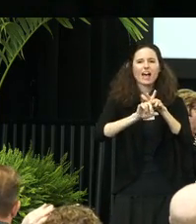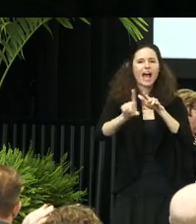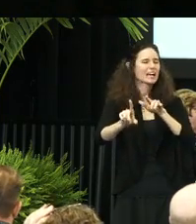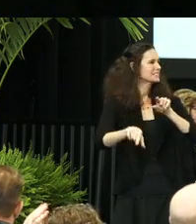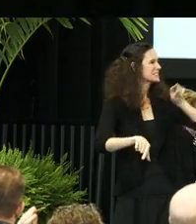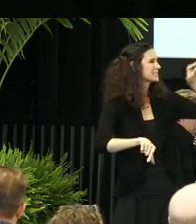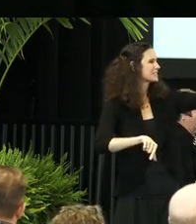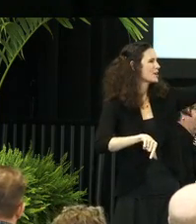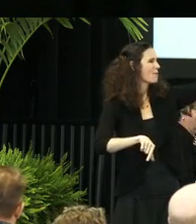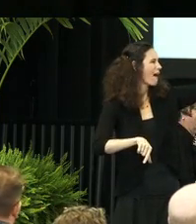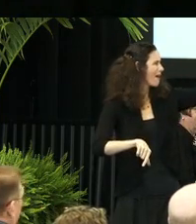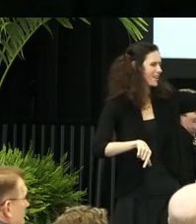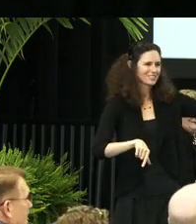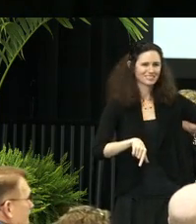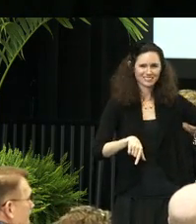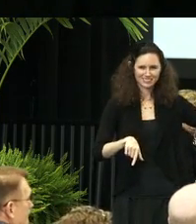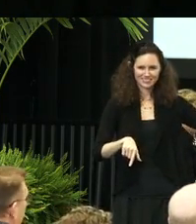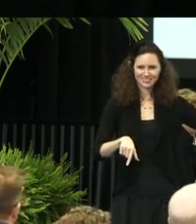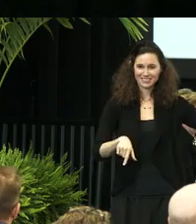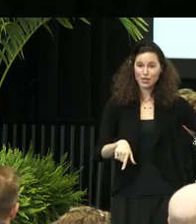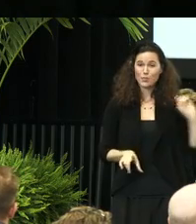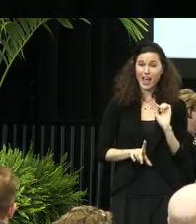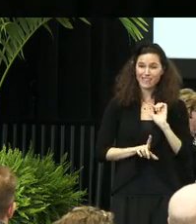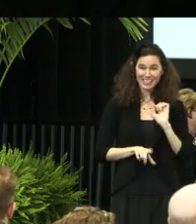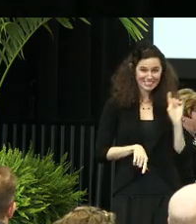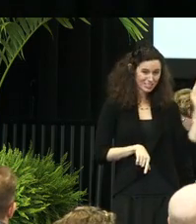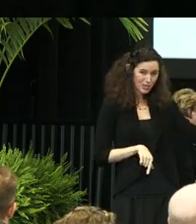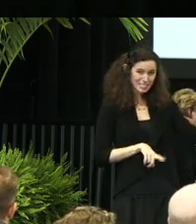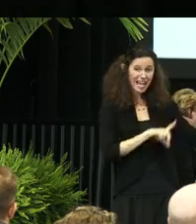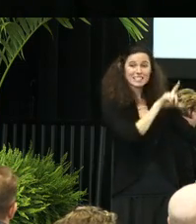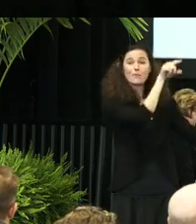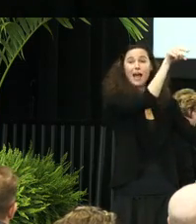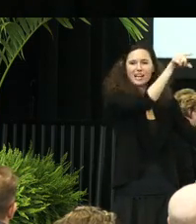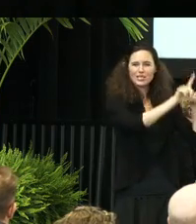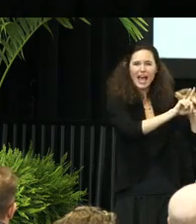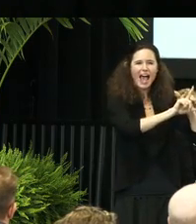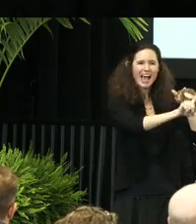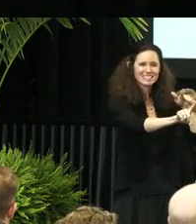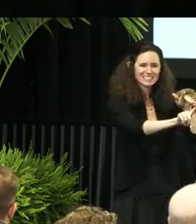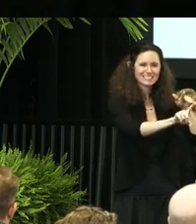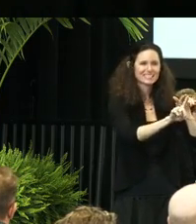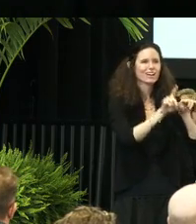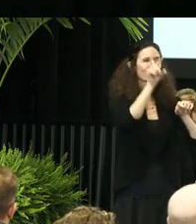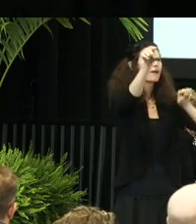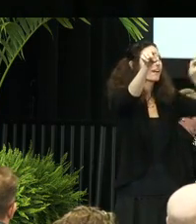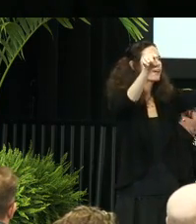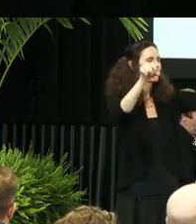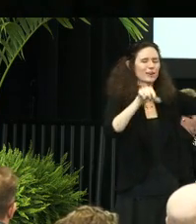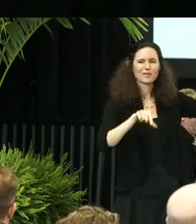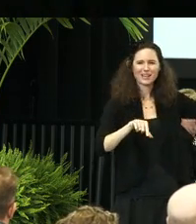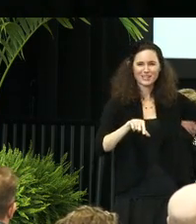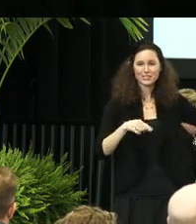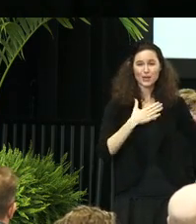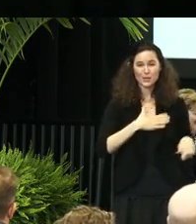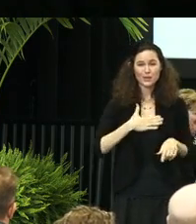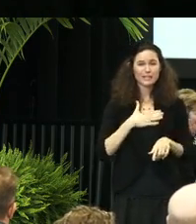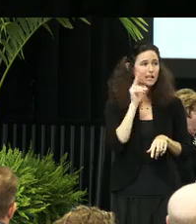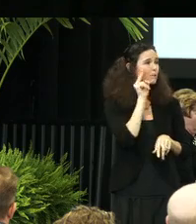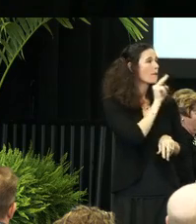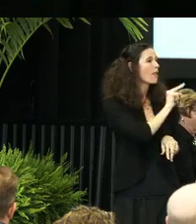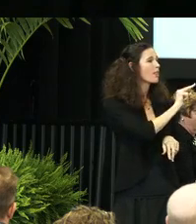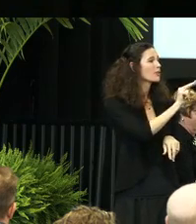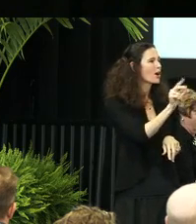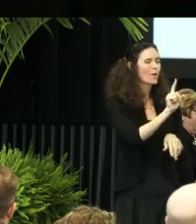of emergency. We have exits to the side, and we have exits to the rear. So please take a moment to observe